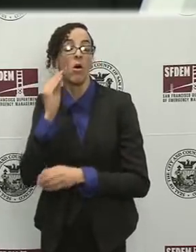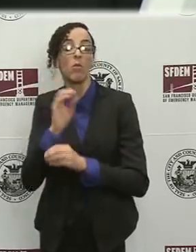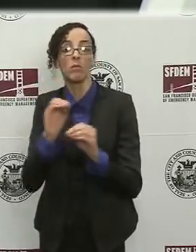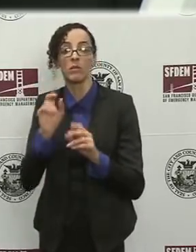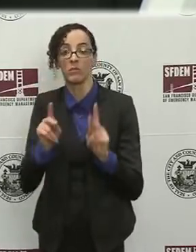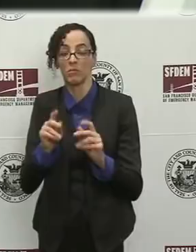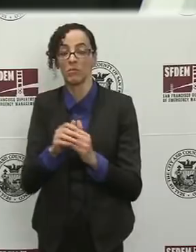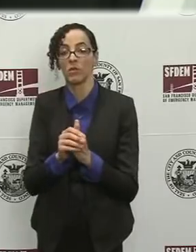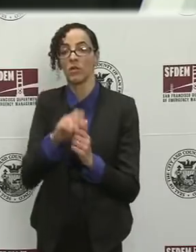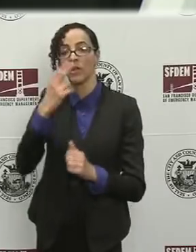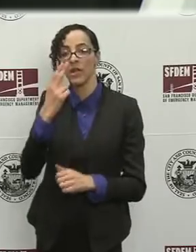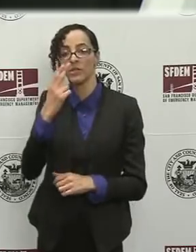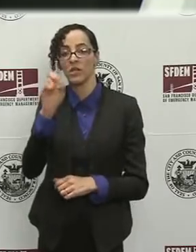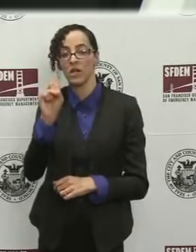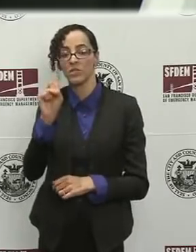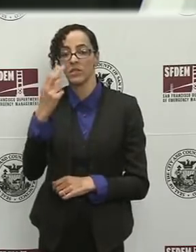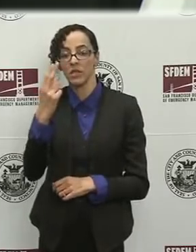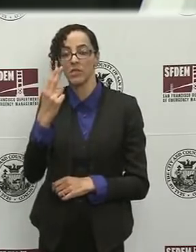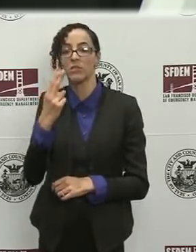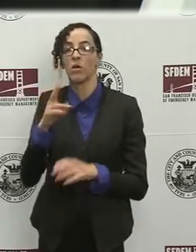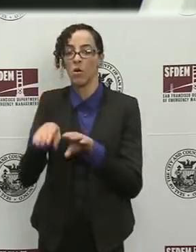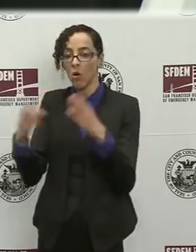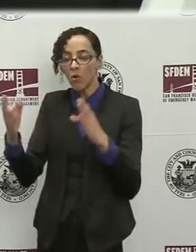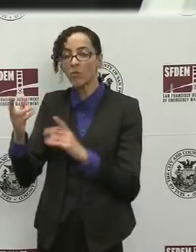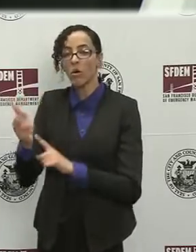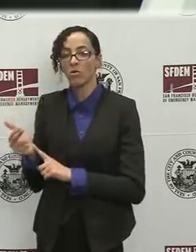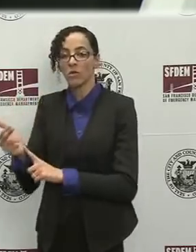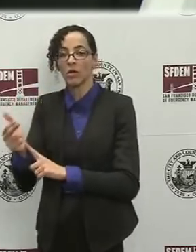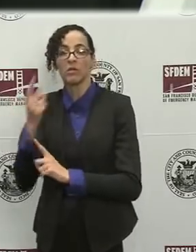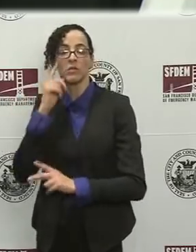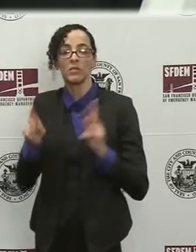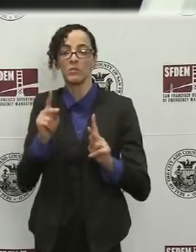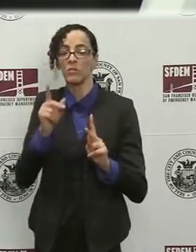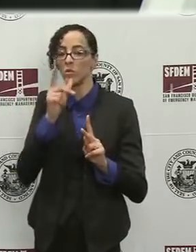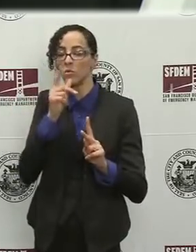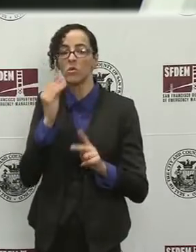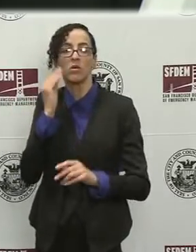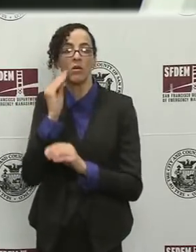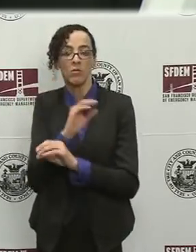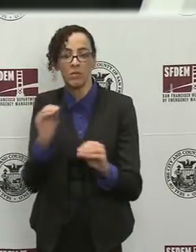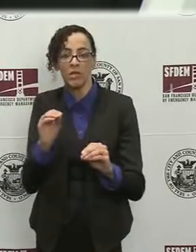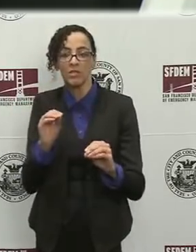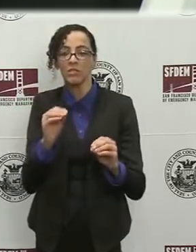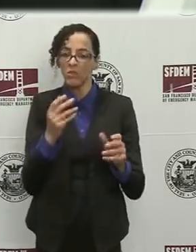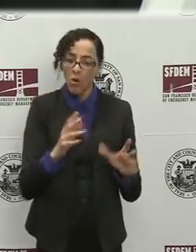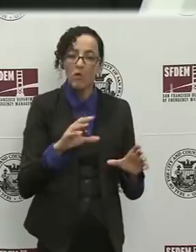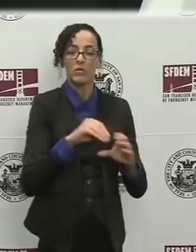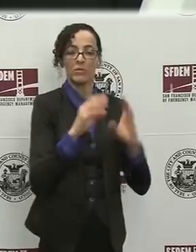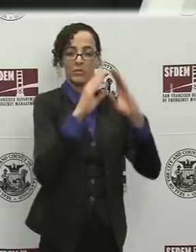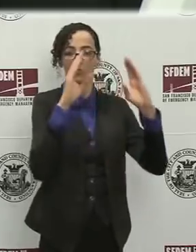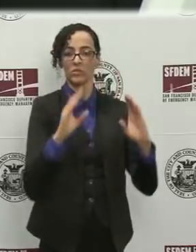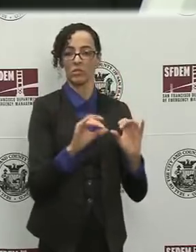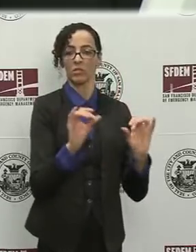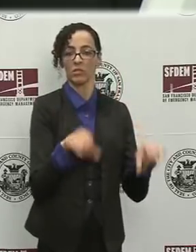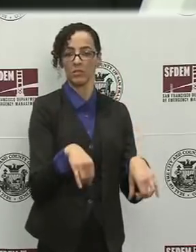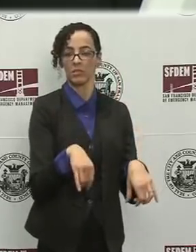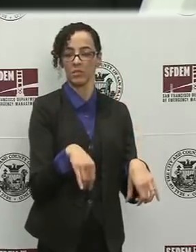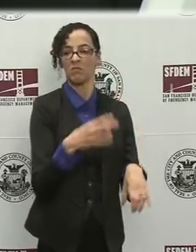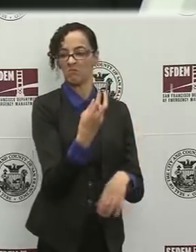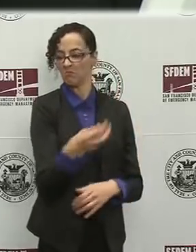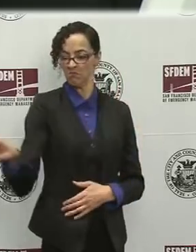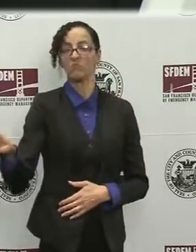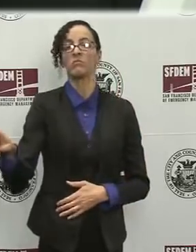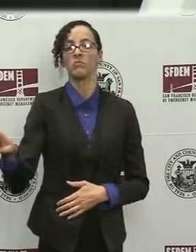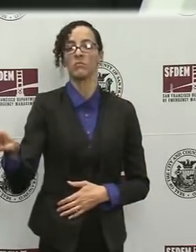provide shelter in place for high-risk people experiencing homelessness in our existing shelter system. This new capacity,